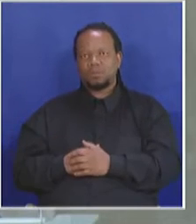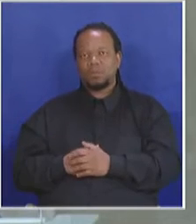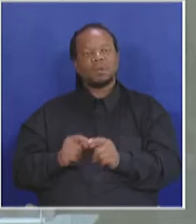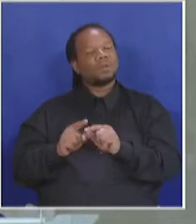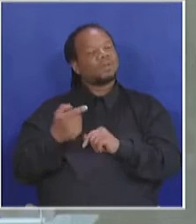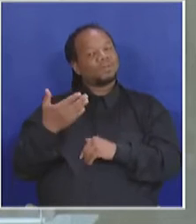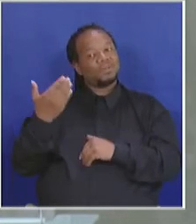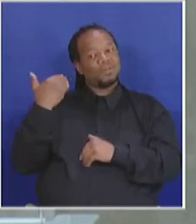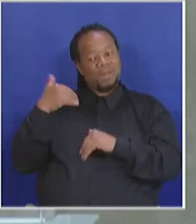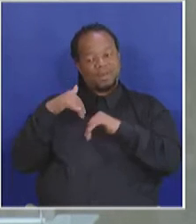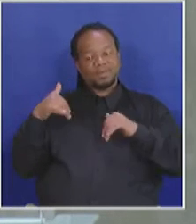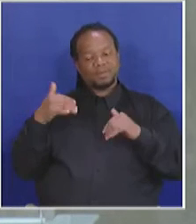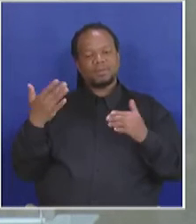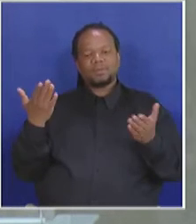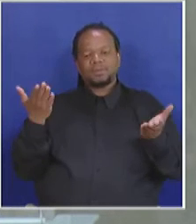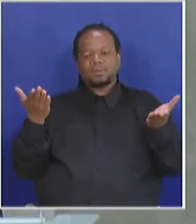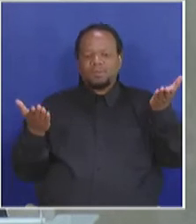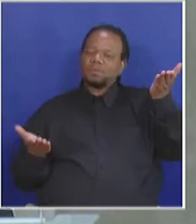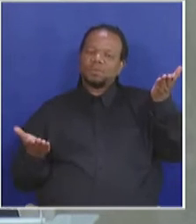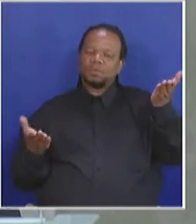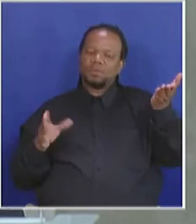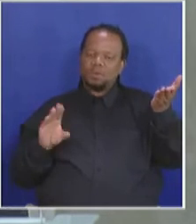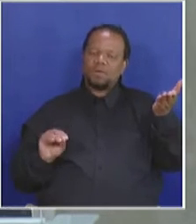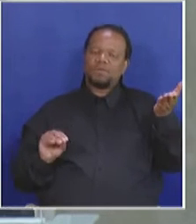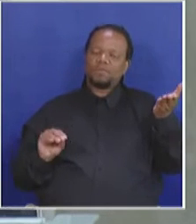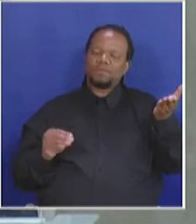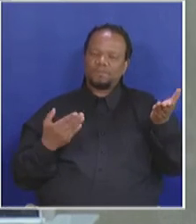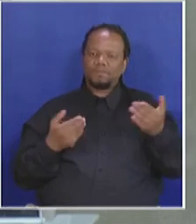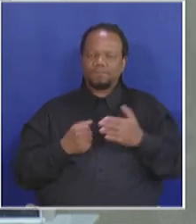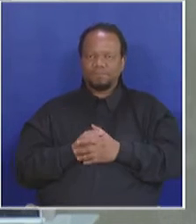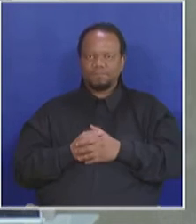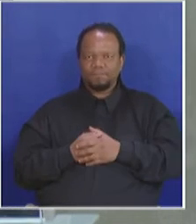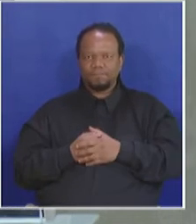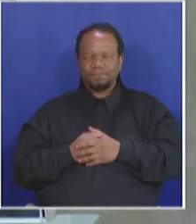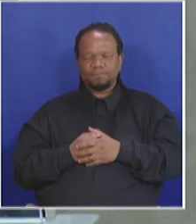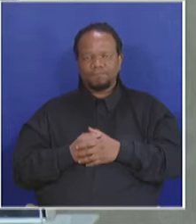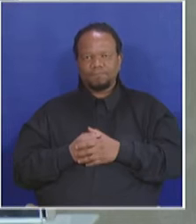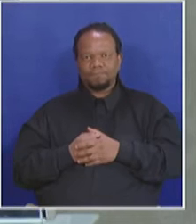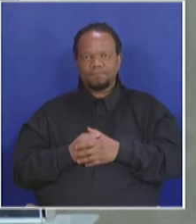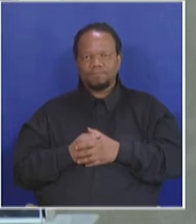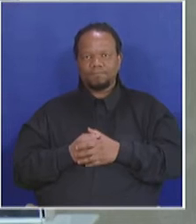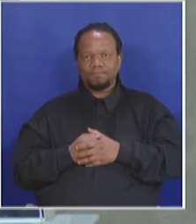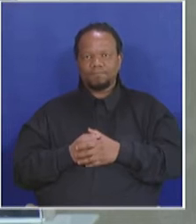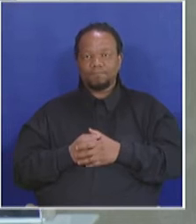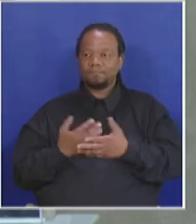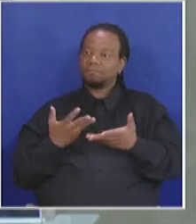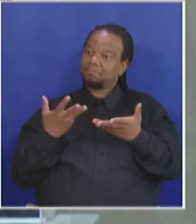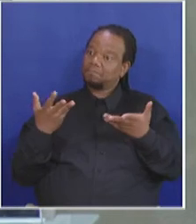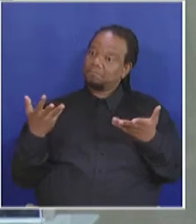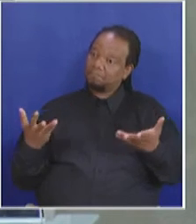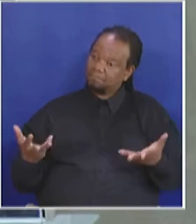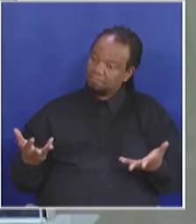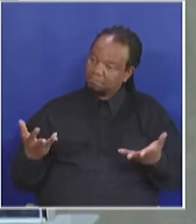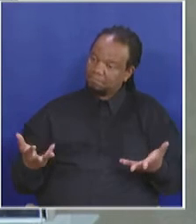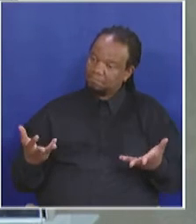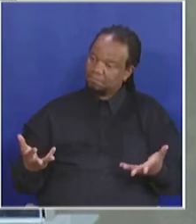of the past, but recognize this also. And that is a direct implication of what we